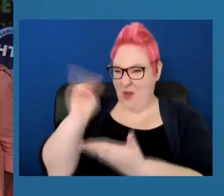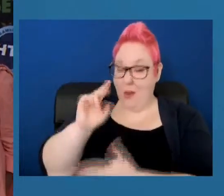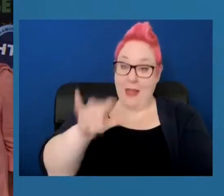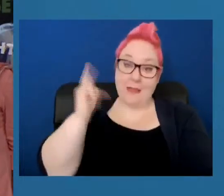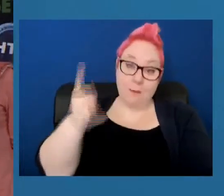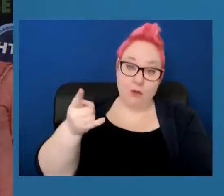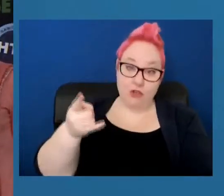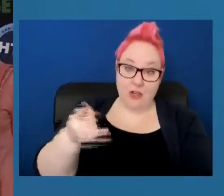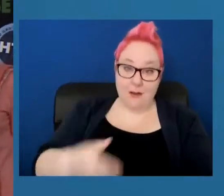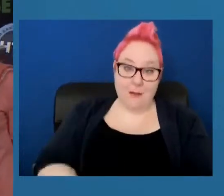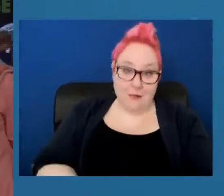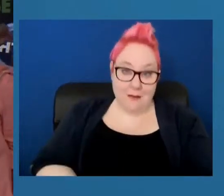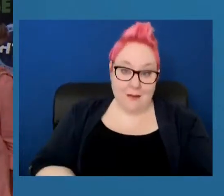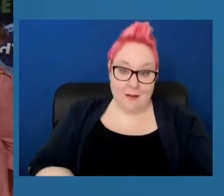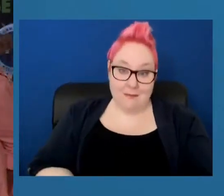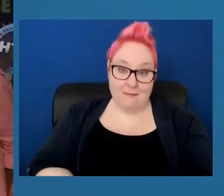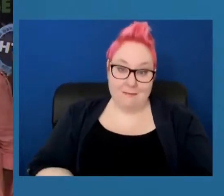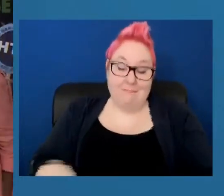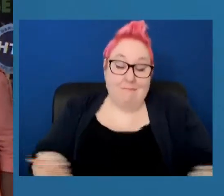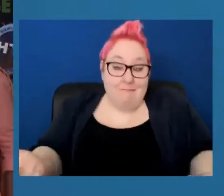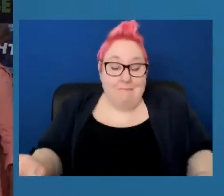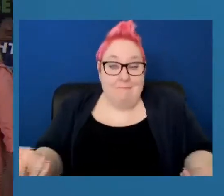right? Look,